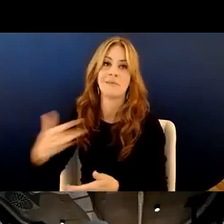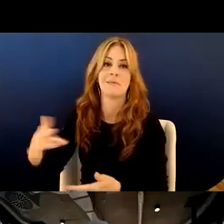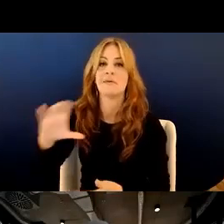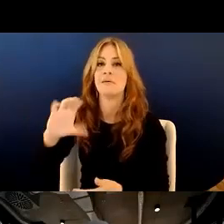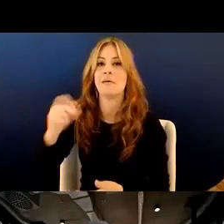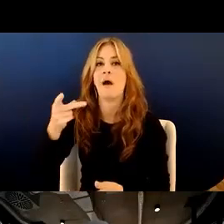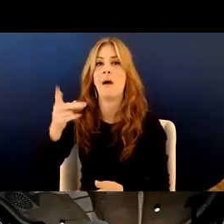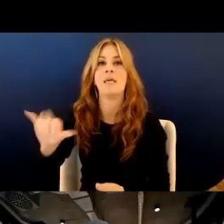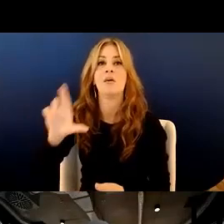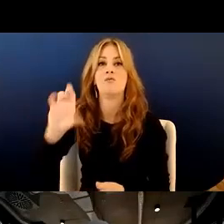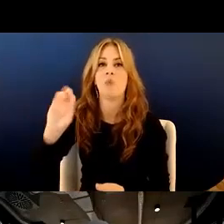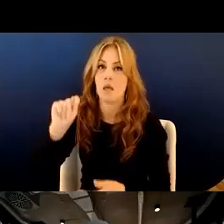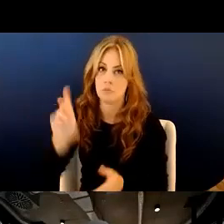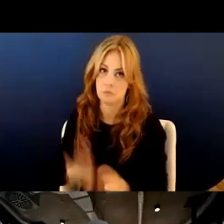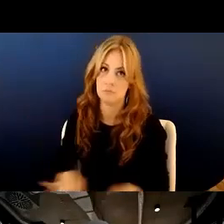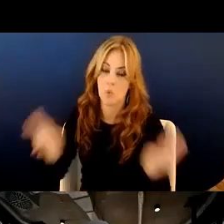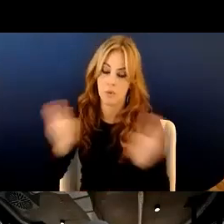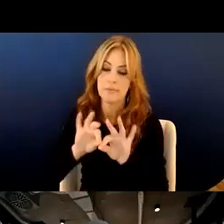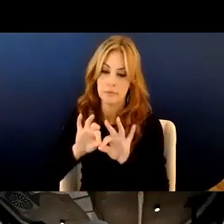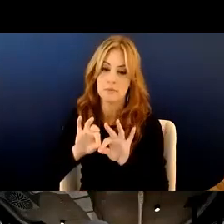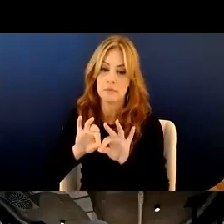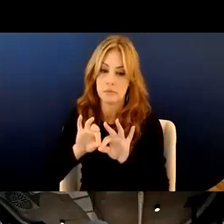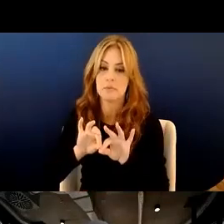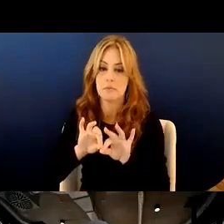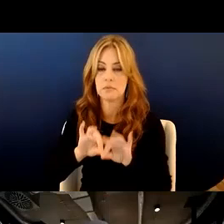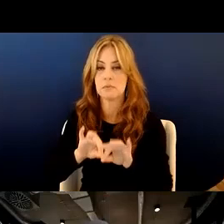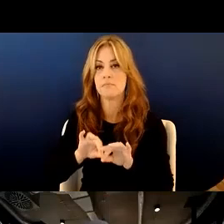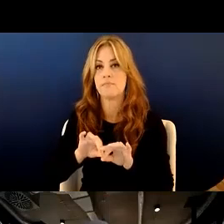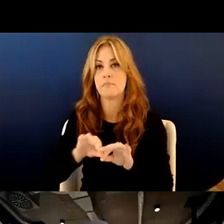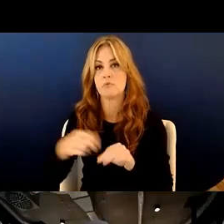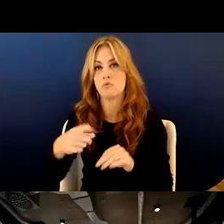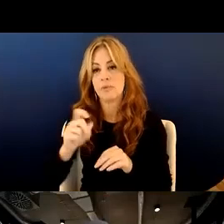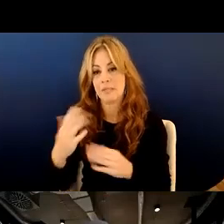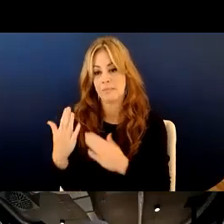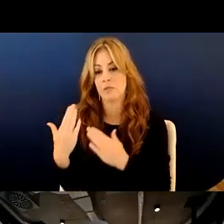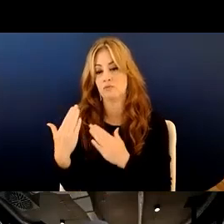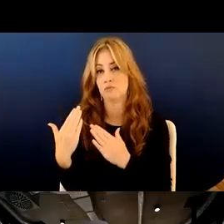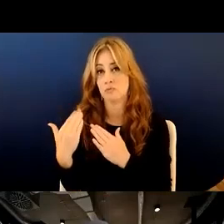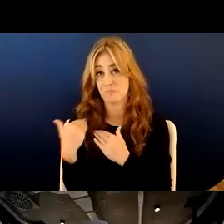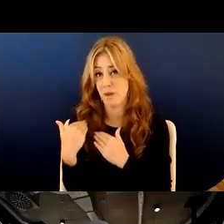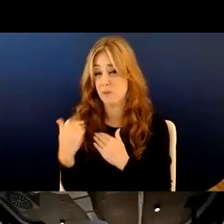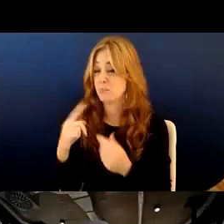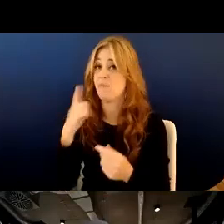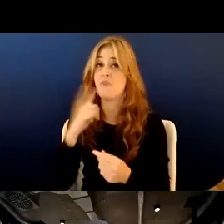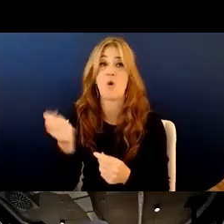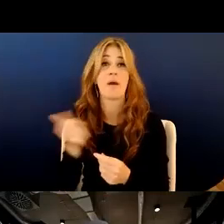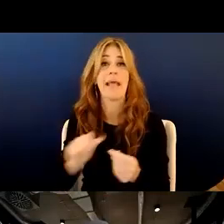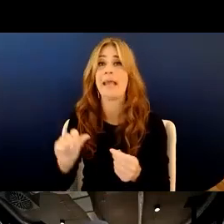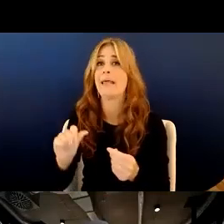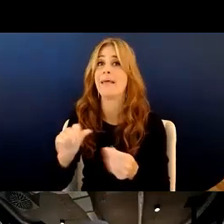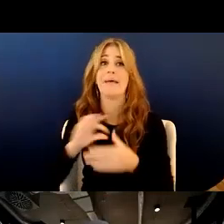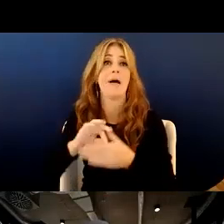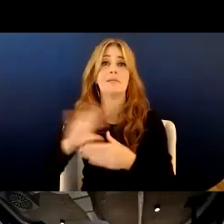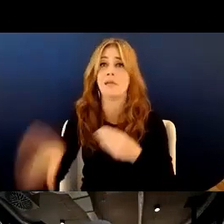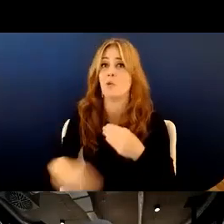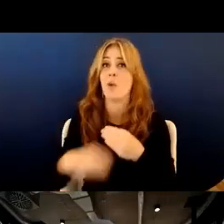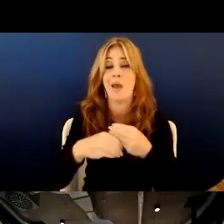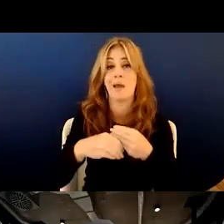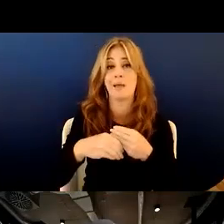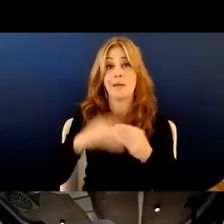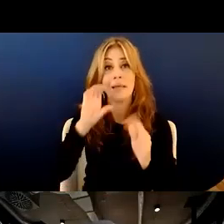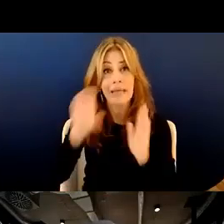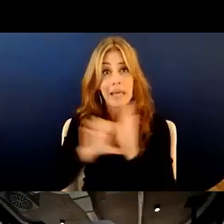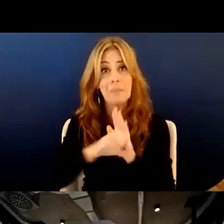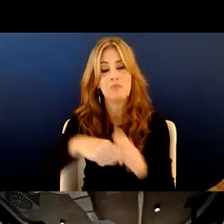works. And you need to be responsible for any content you add, not just images, but even